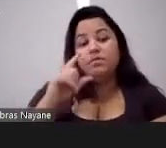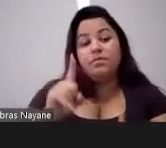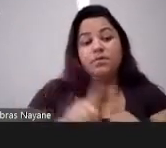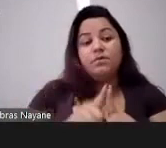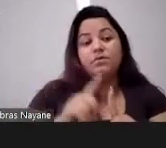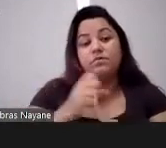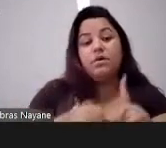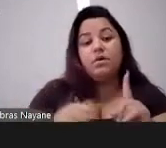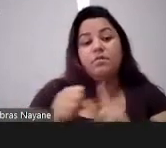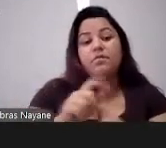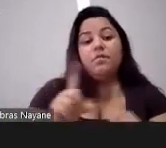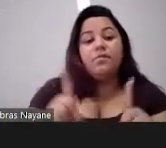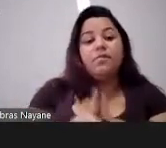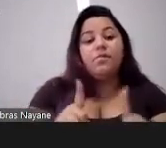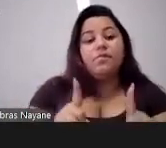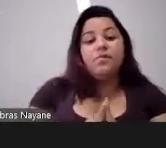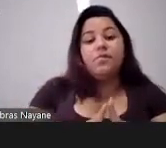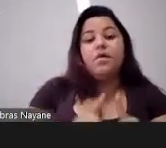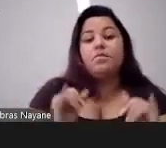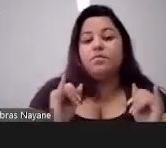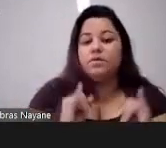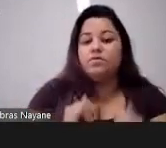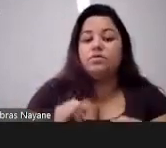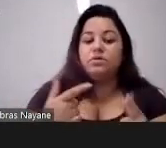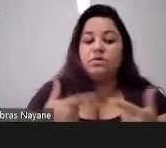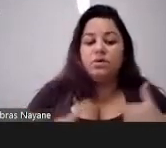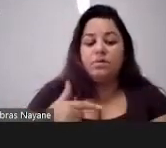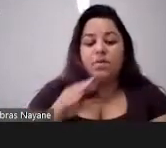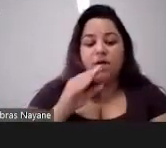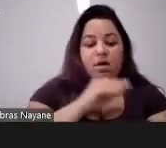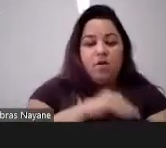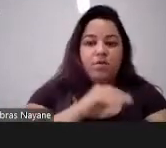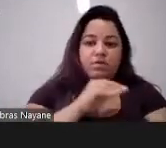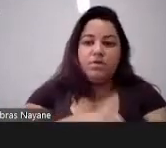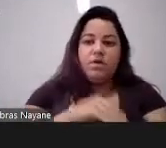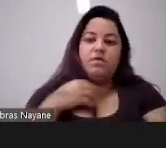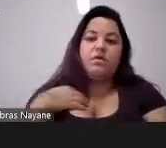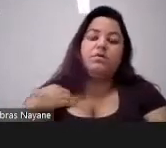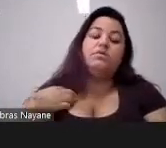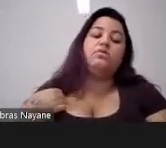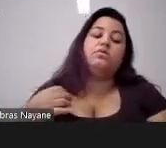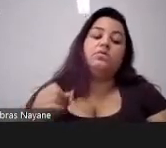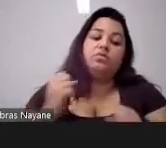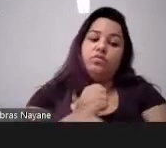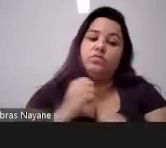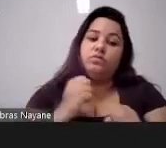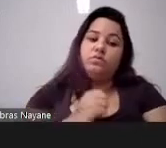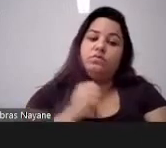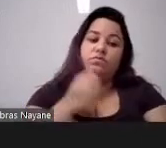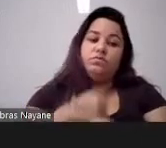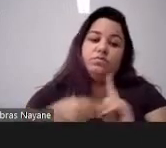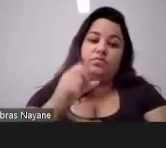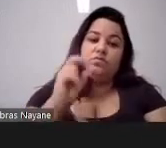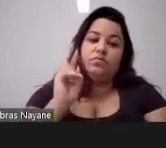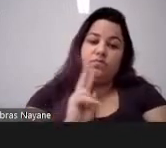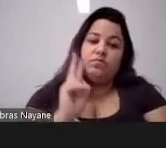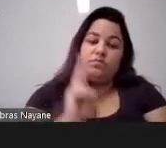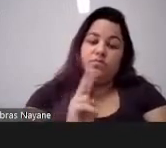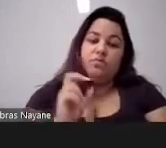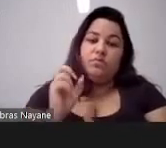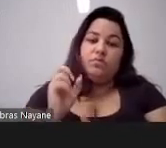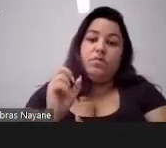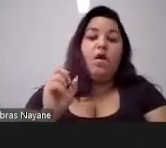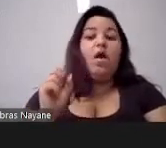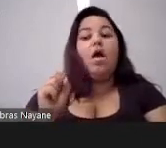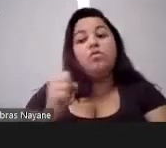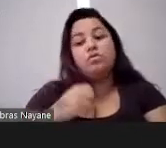we think the social protection away from the idea of a job, a formal job, and